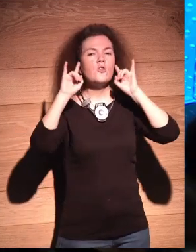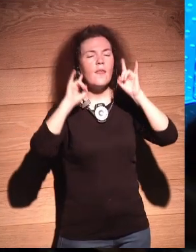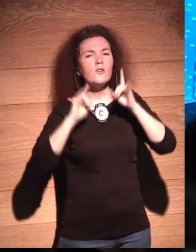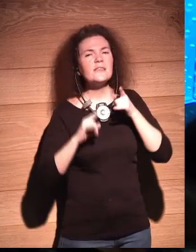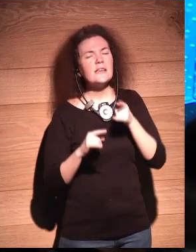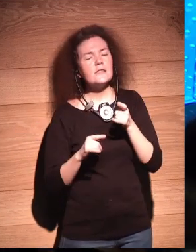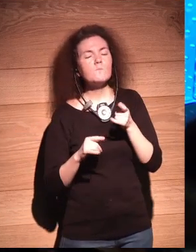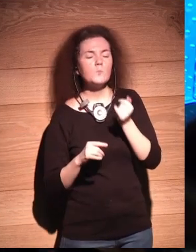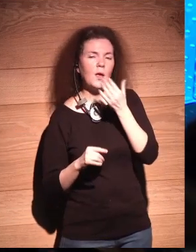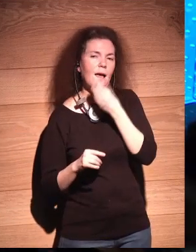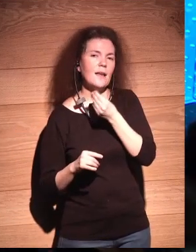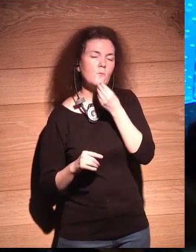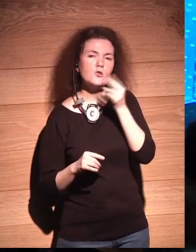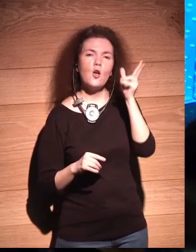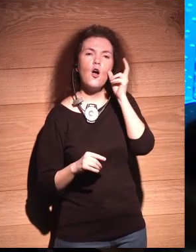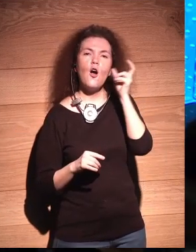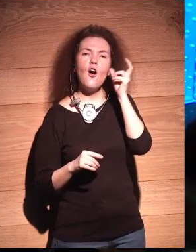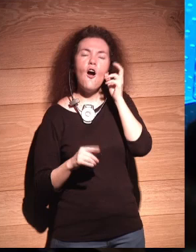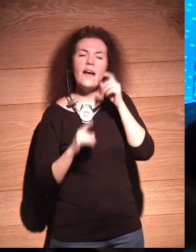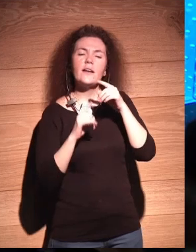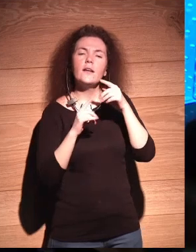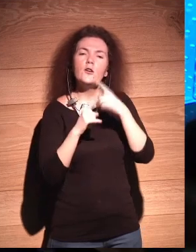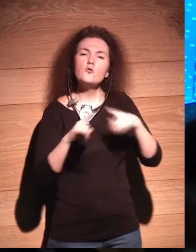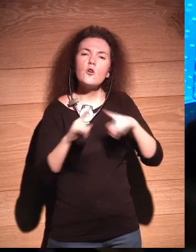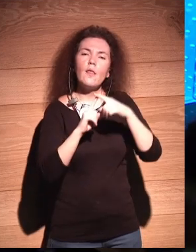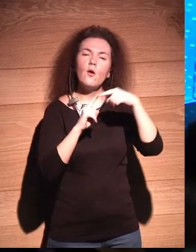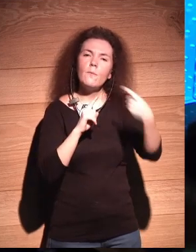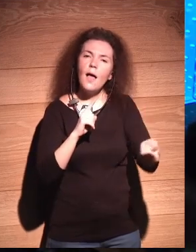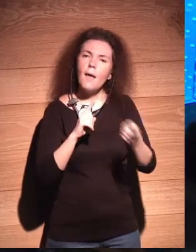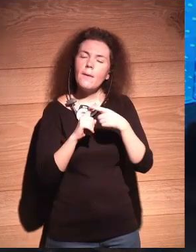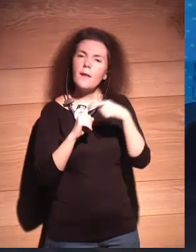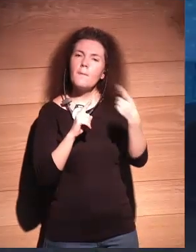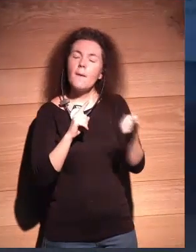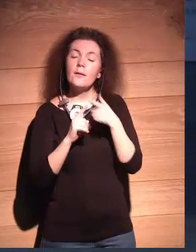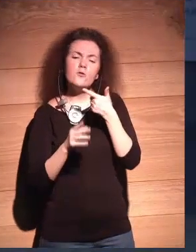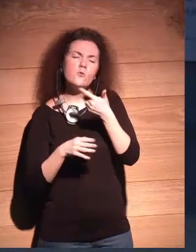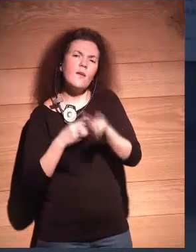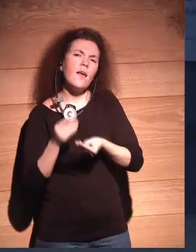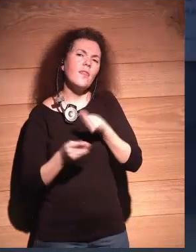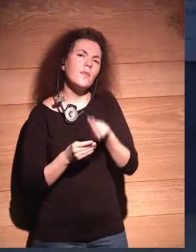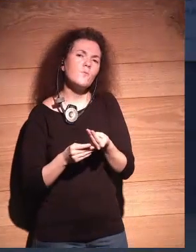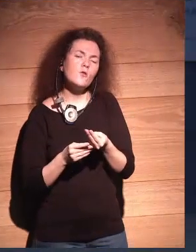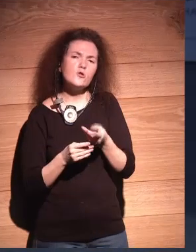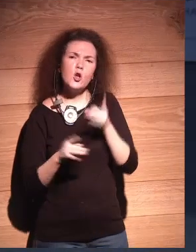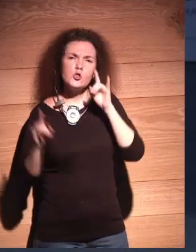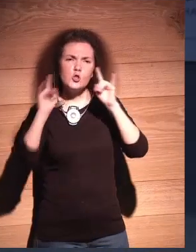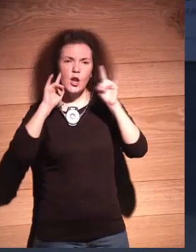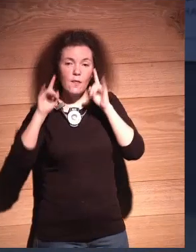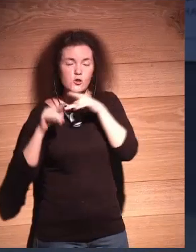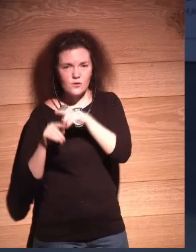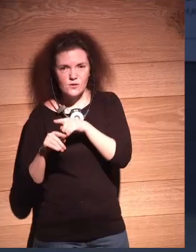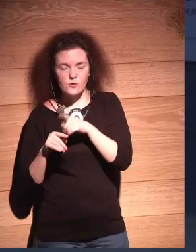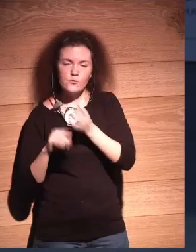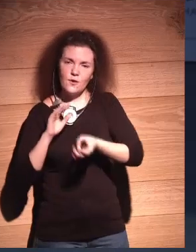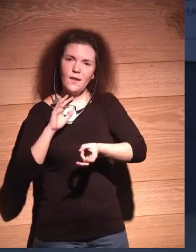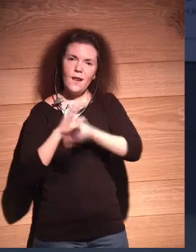and forth. And so I did a number of songs with that, and also made a bunch of works for orchestras